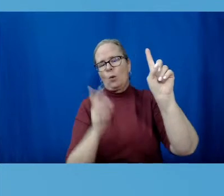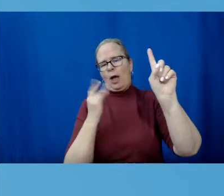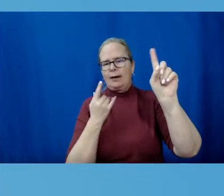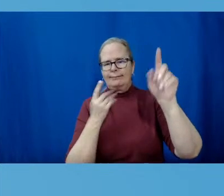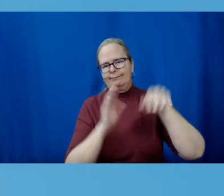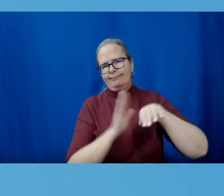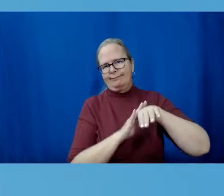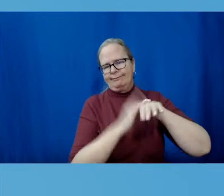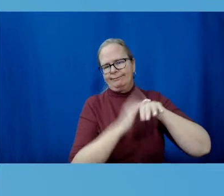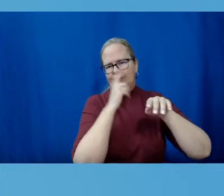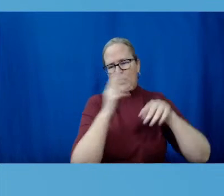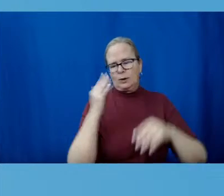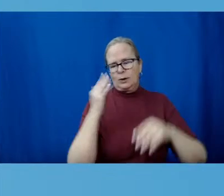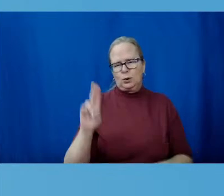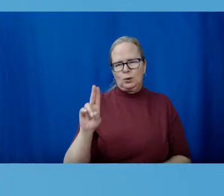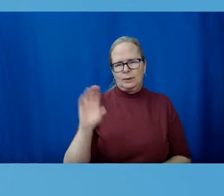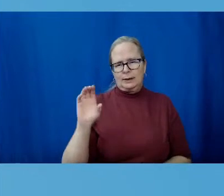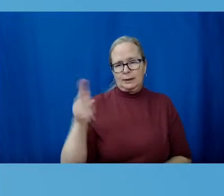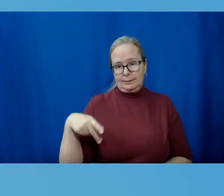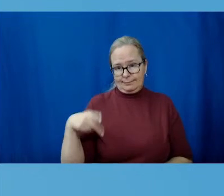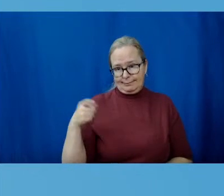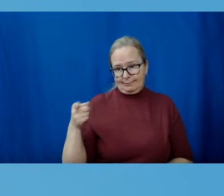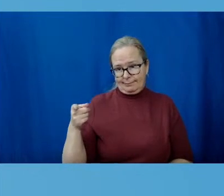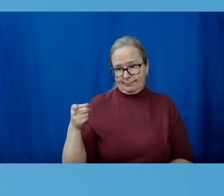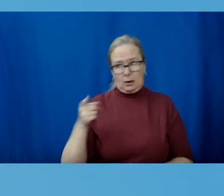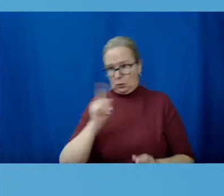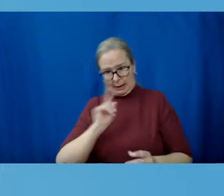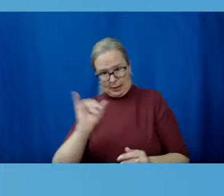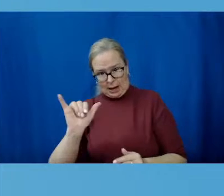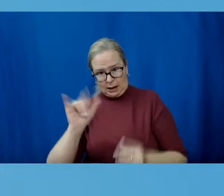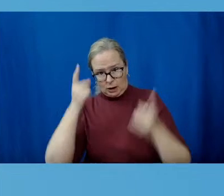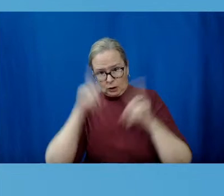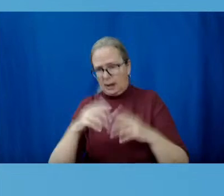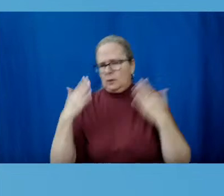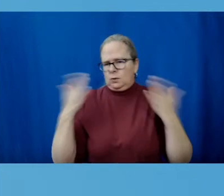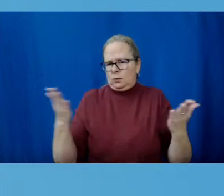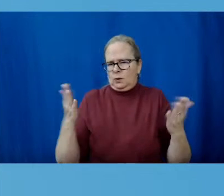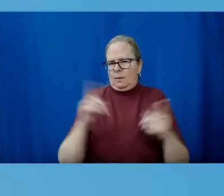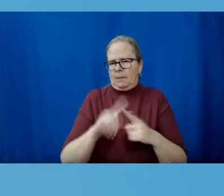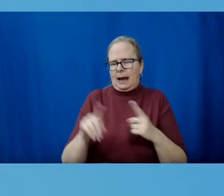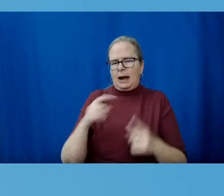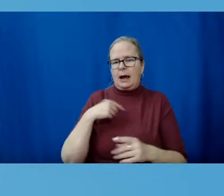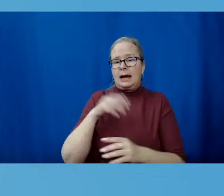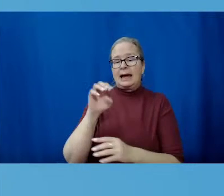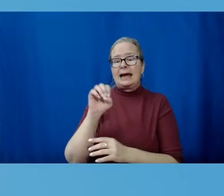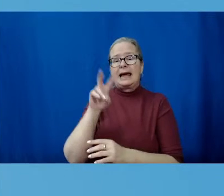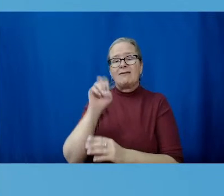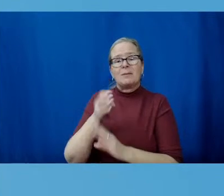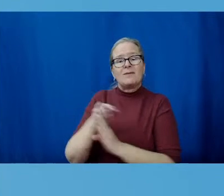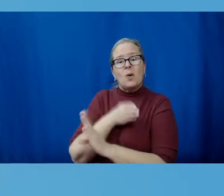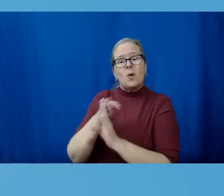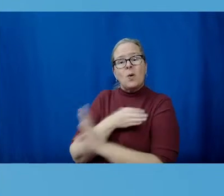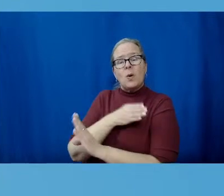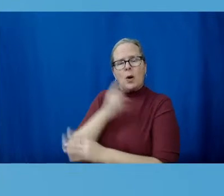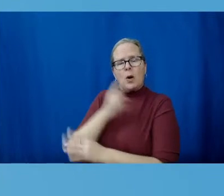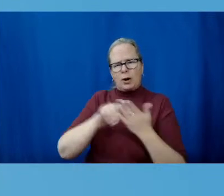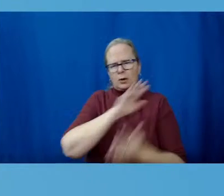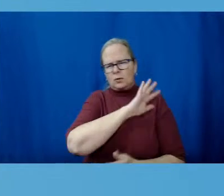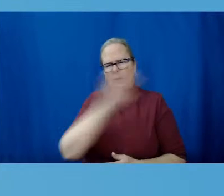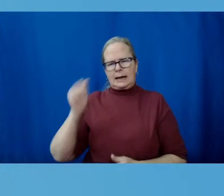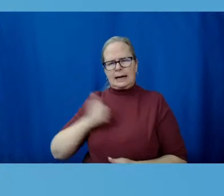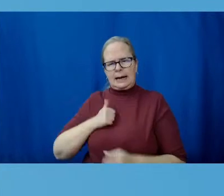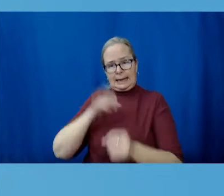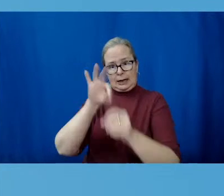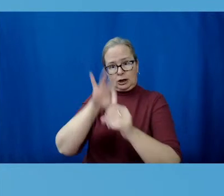eve of the federal election, wasn't going to change anything in Alberta, which could have led to a spike. And that would have reflected badly on Kenney